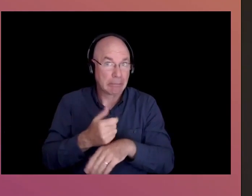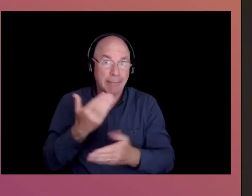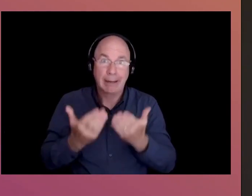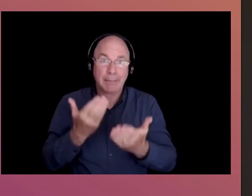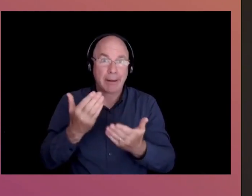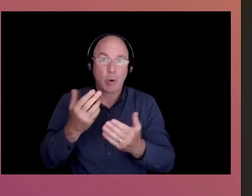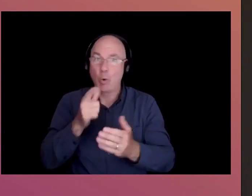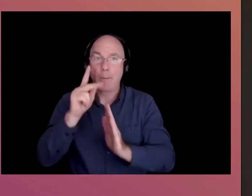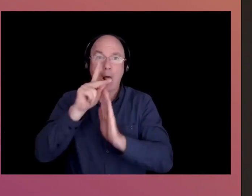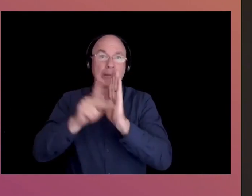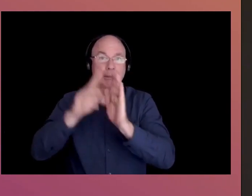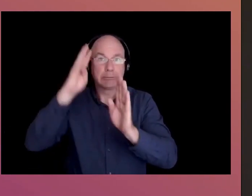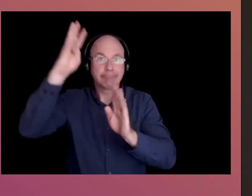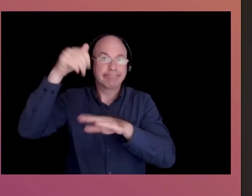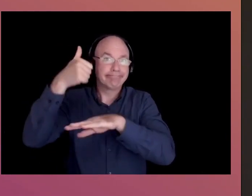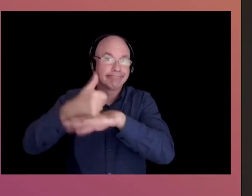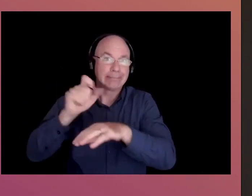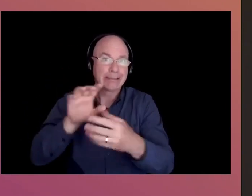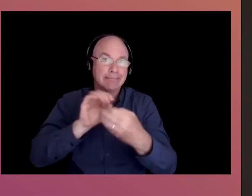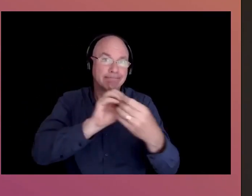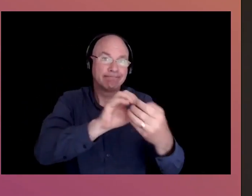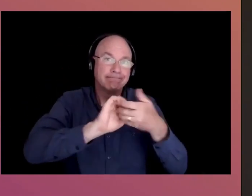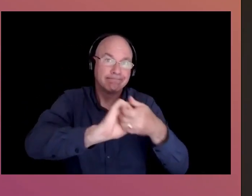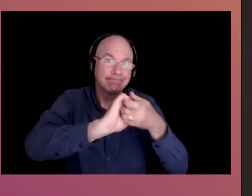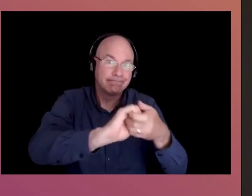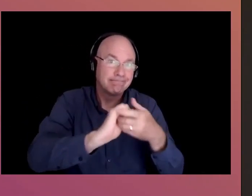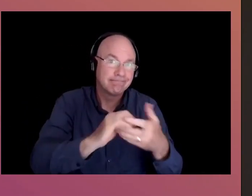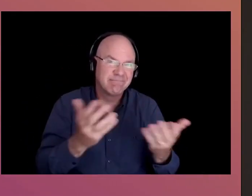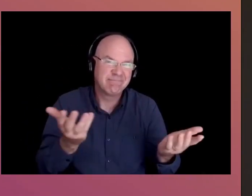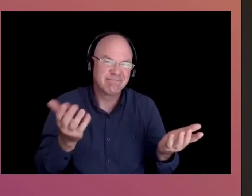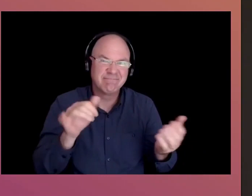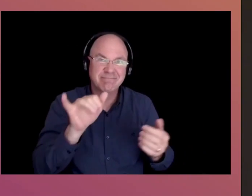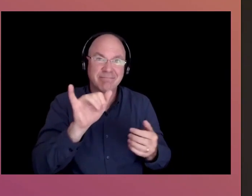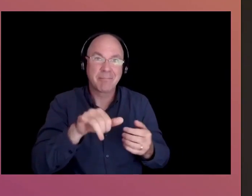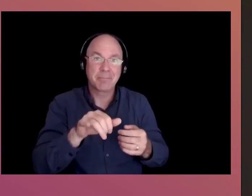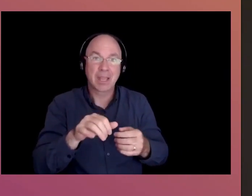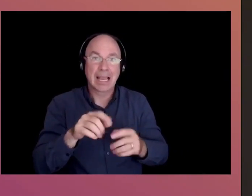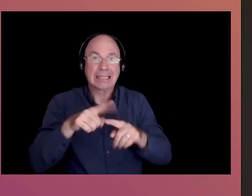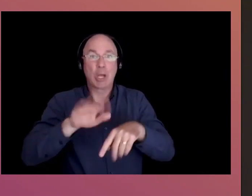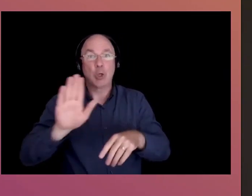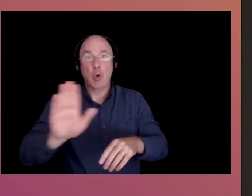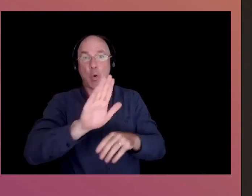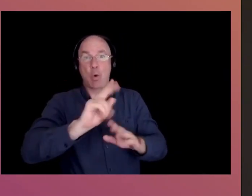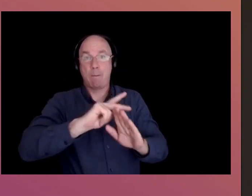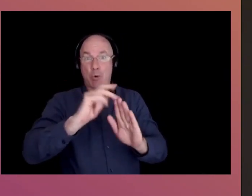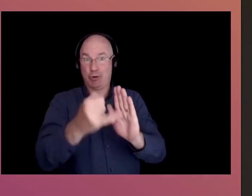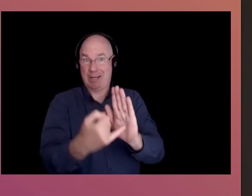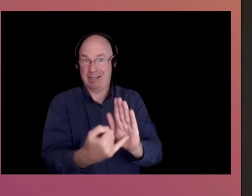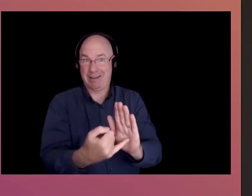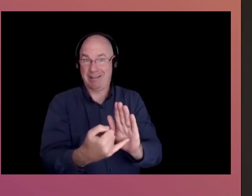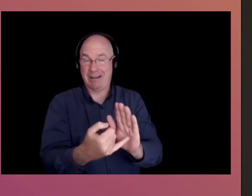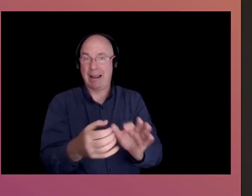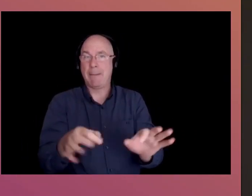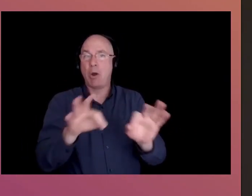policymakers. So in this way, I think, you know, based on your project, I think it's very important to work